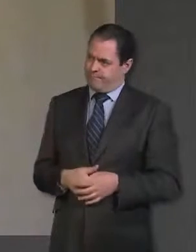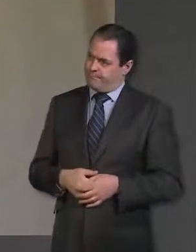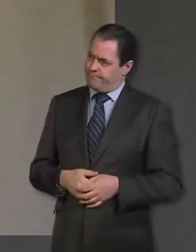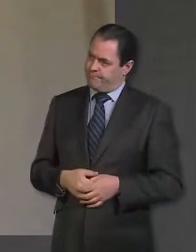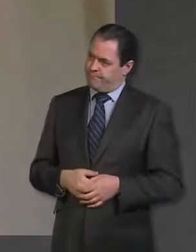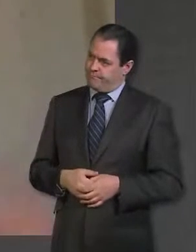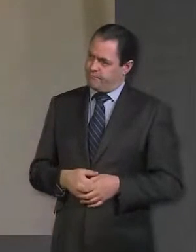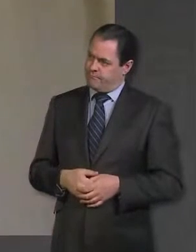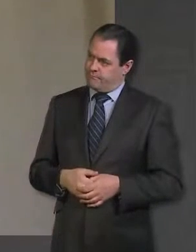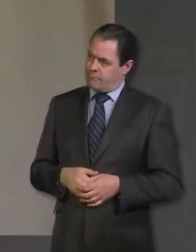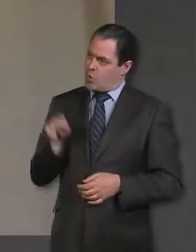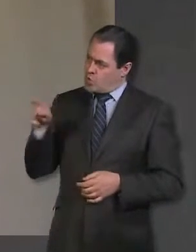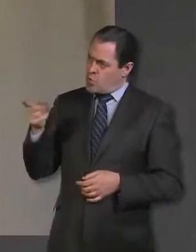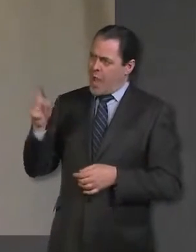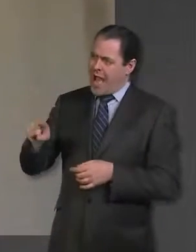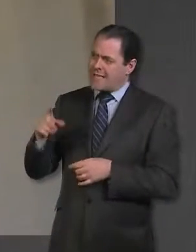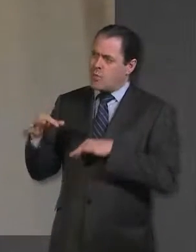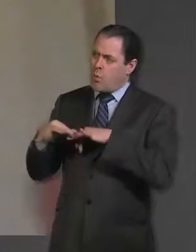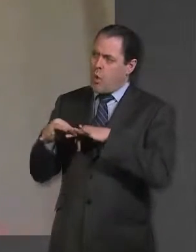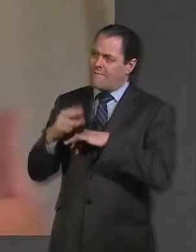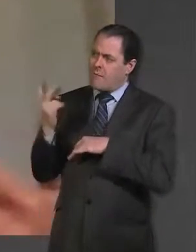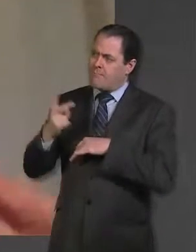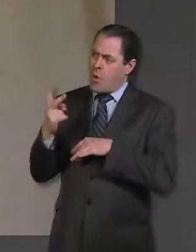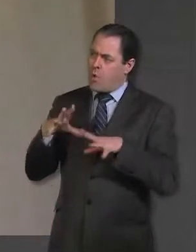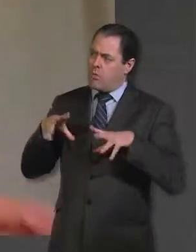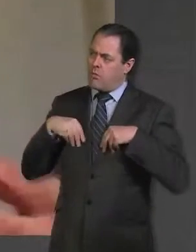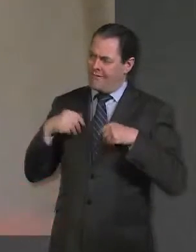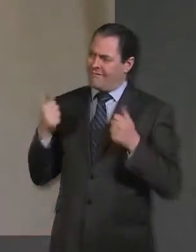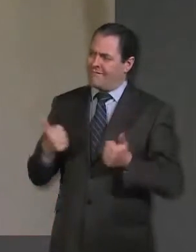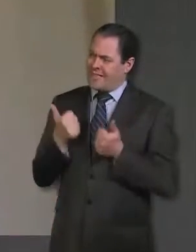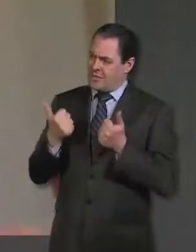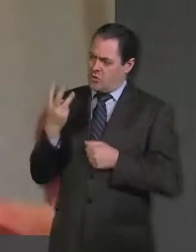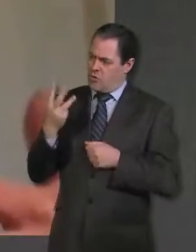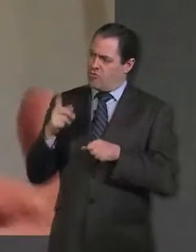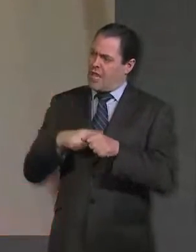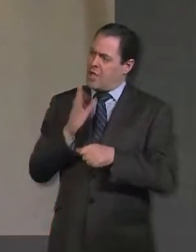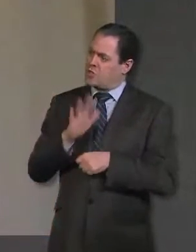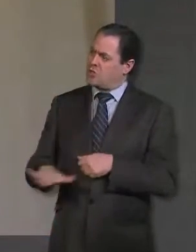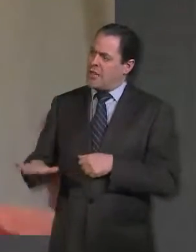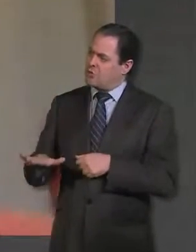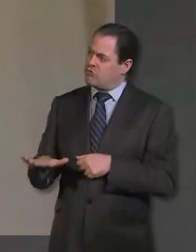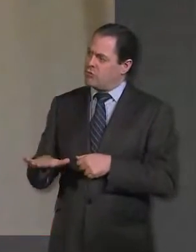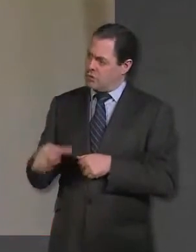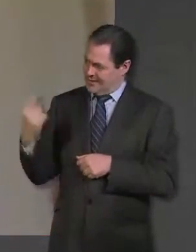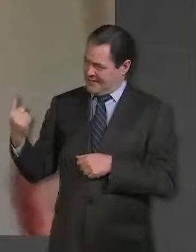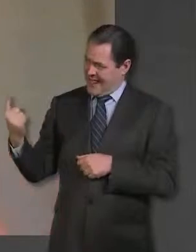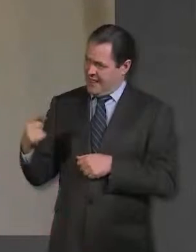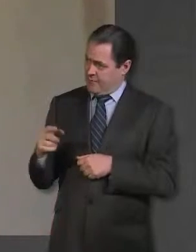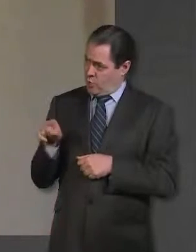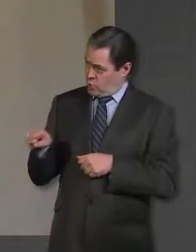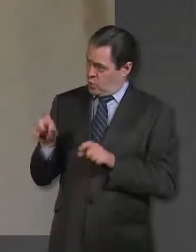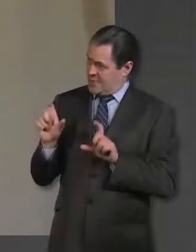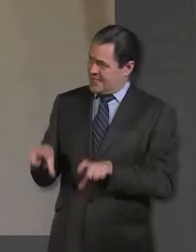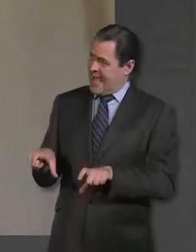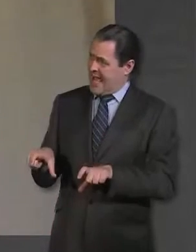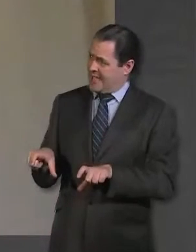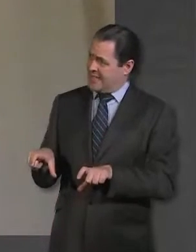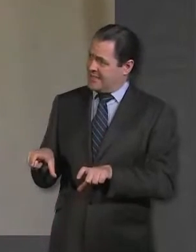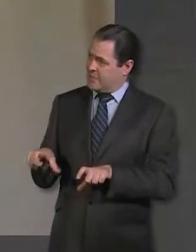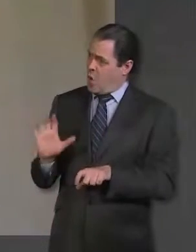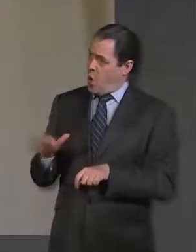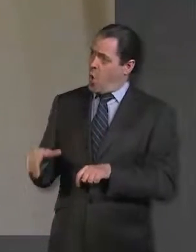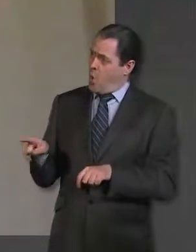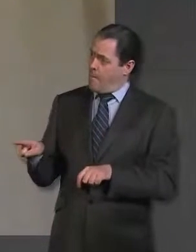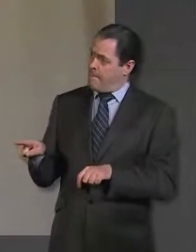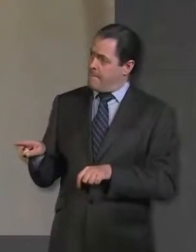for COVID-19. You have 3 young children, but you chose to stay at home in London. What is